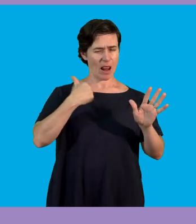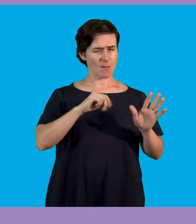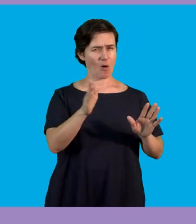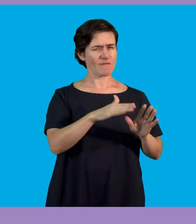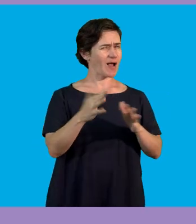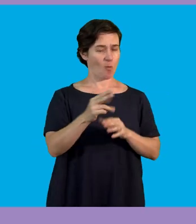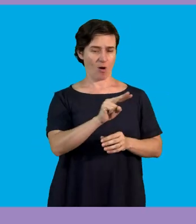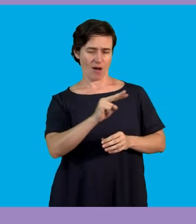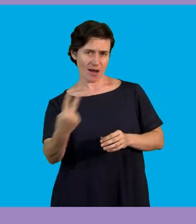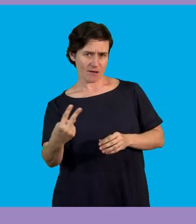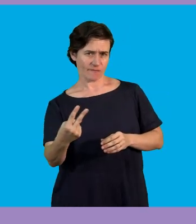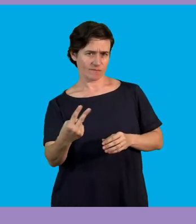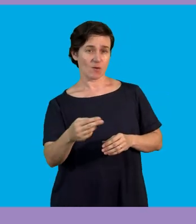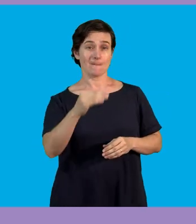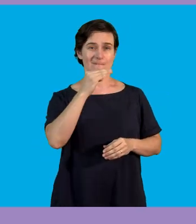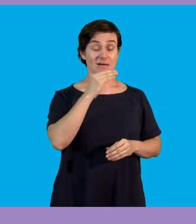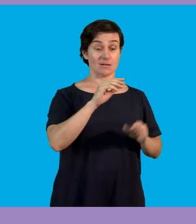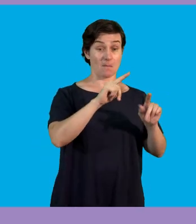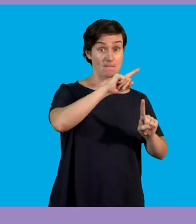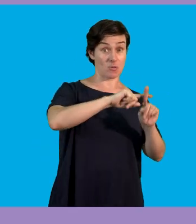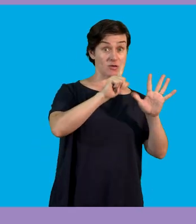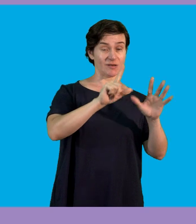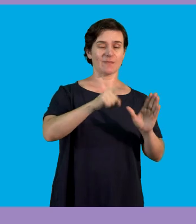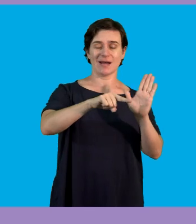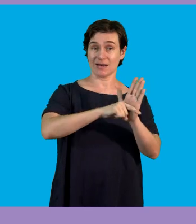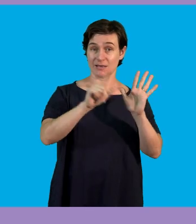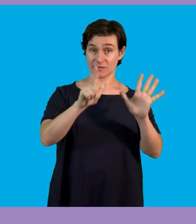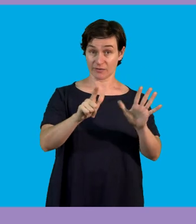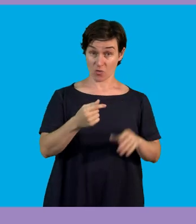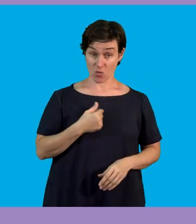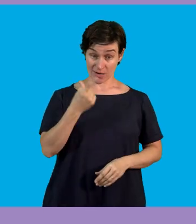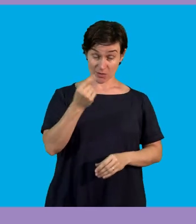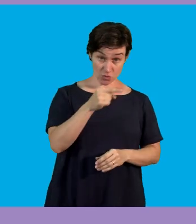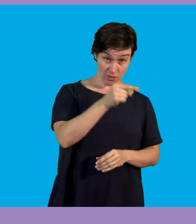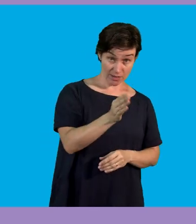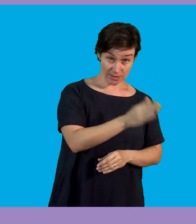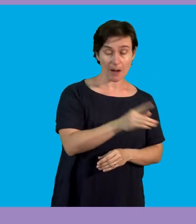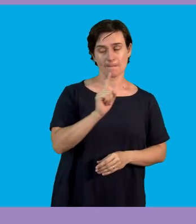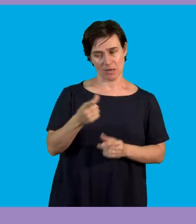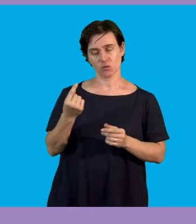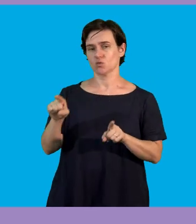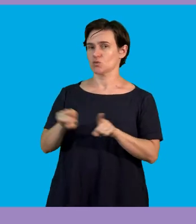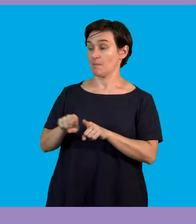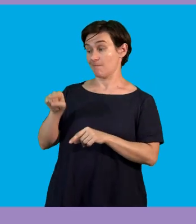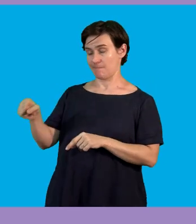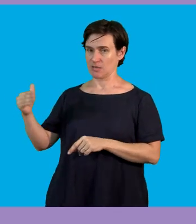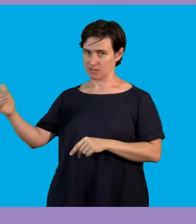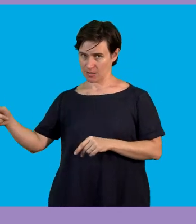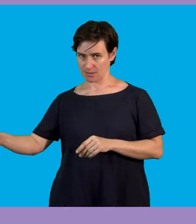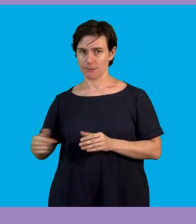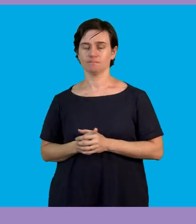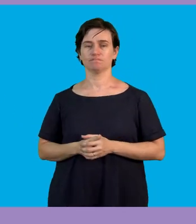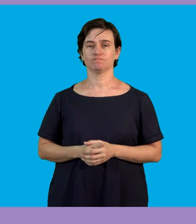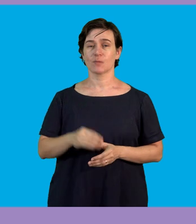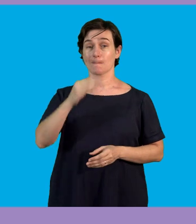7 would be negative 7, and on the left and negative 7 on the